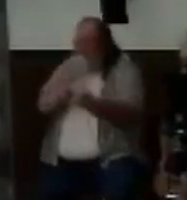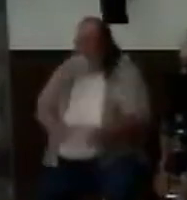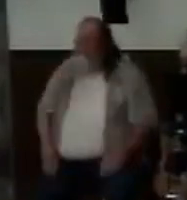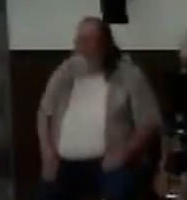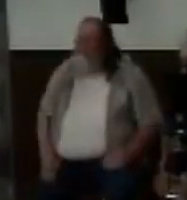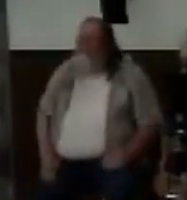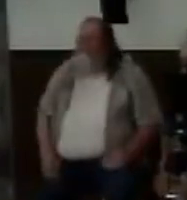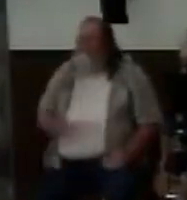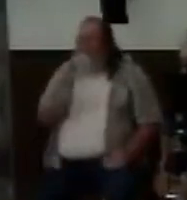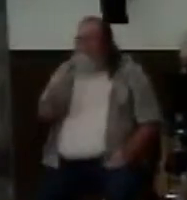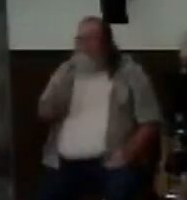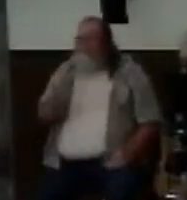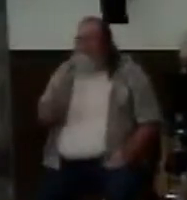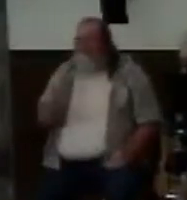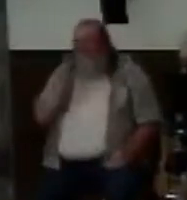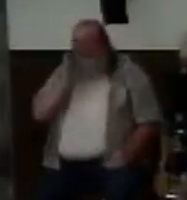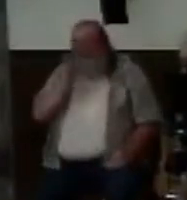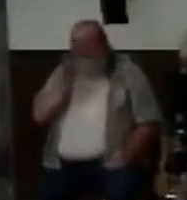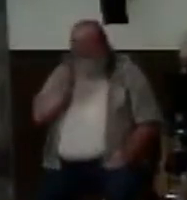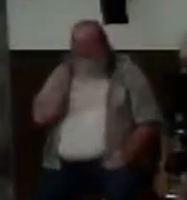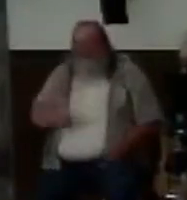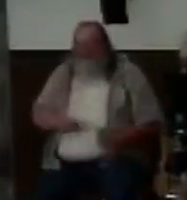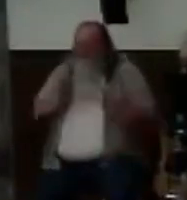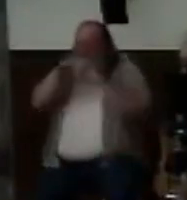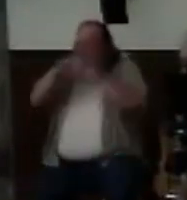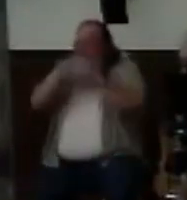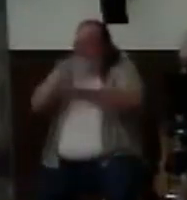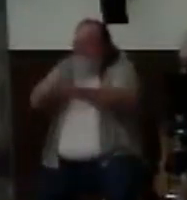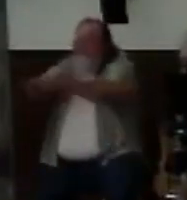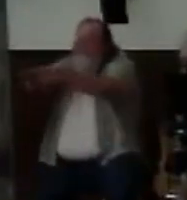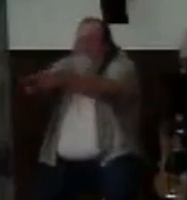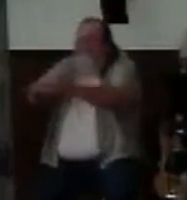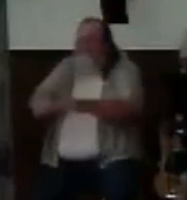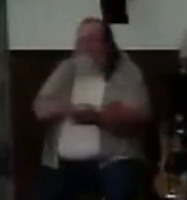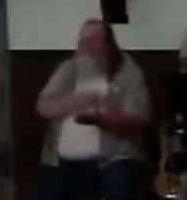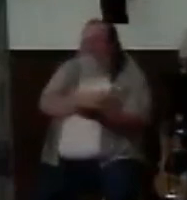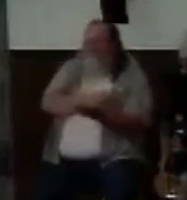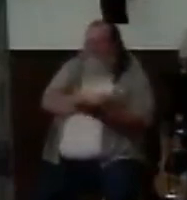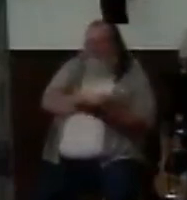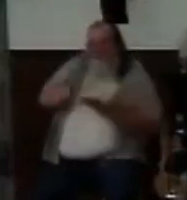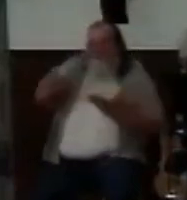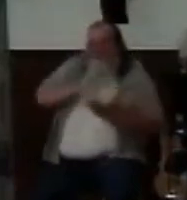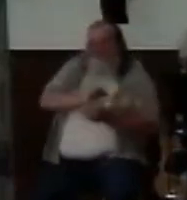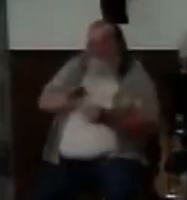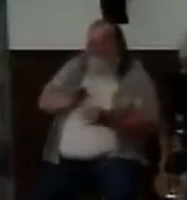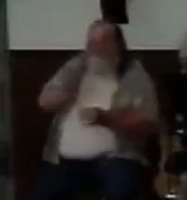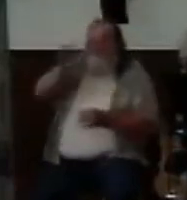These waters will flow. They will continue to flow by the Holy Spirit. I believe that.